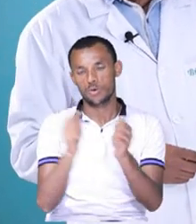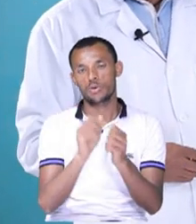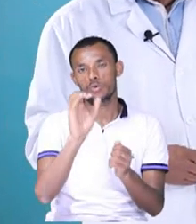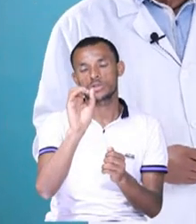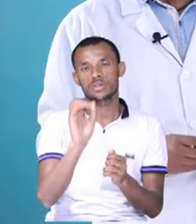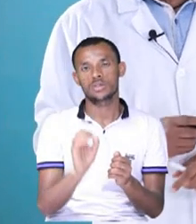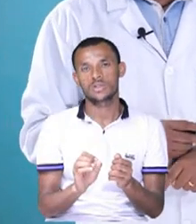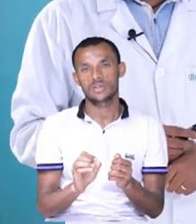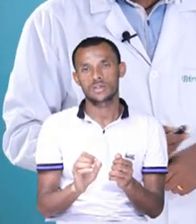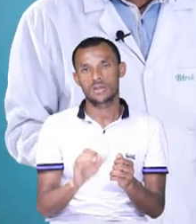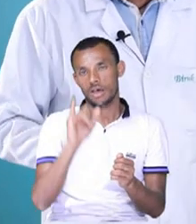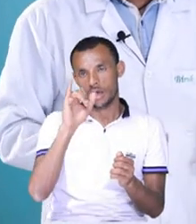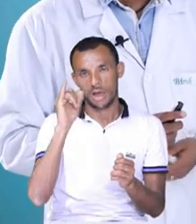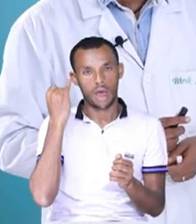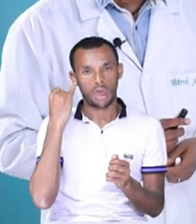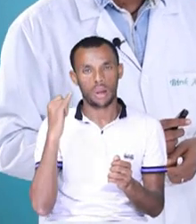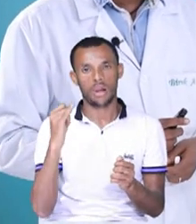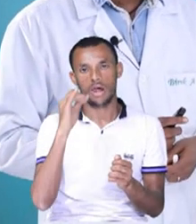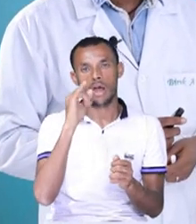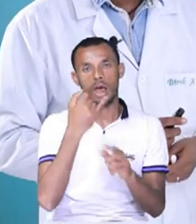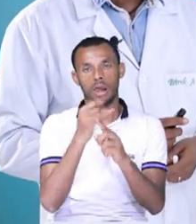Iron corrode in atmosphere to form rust.